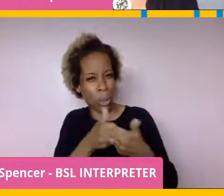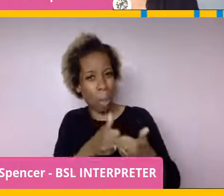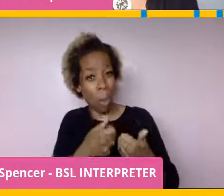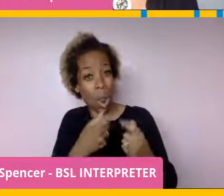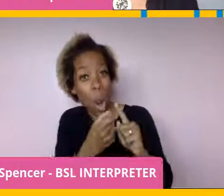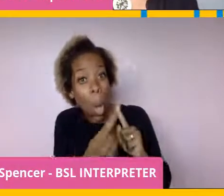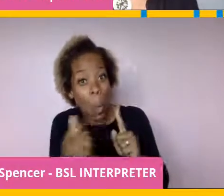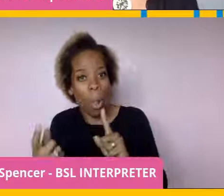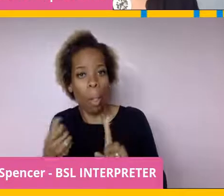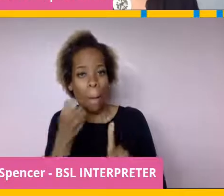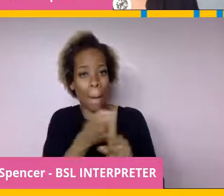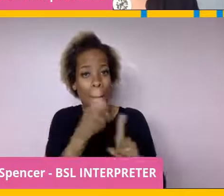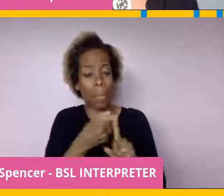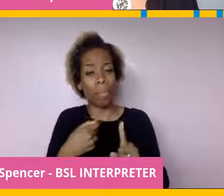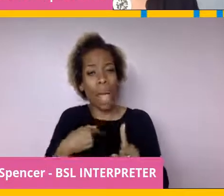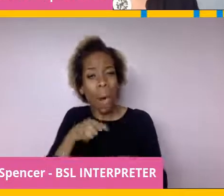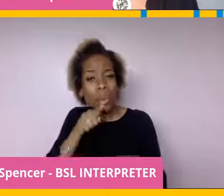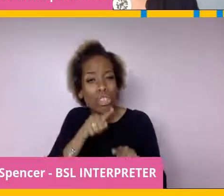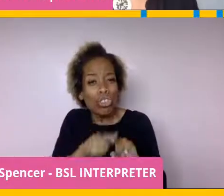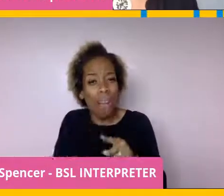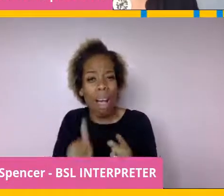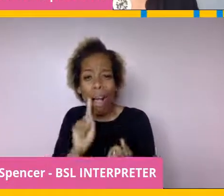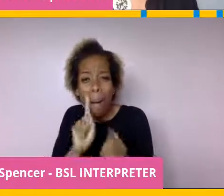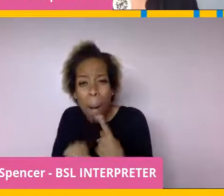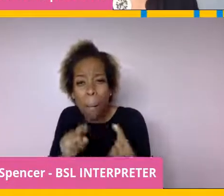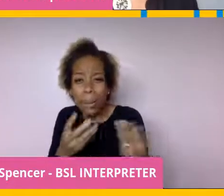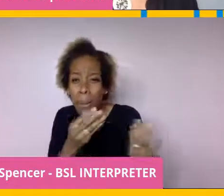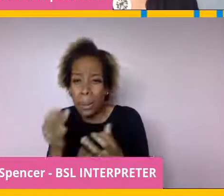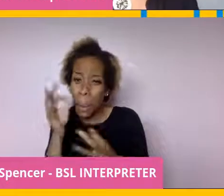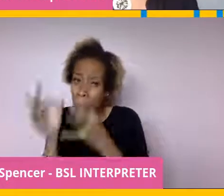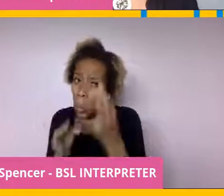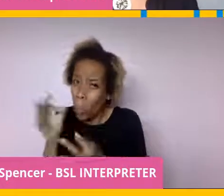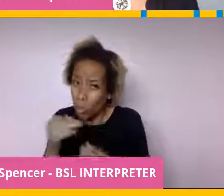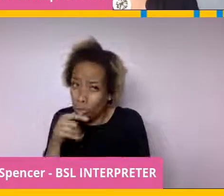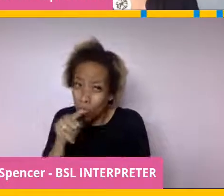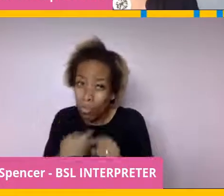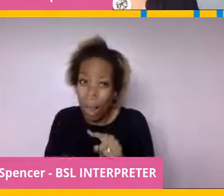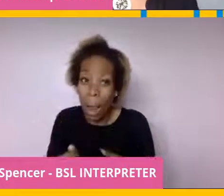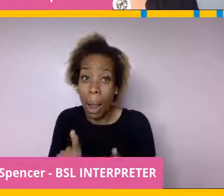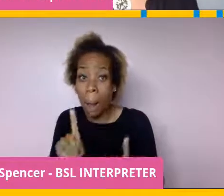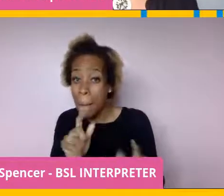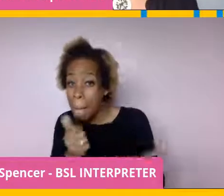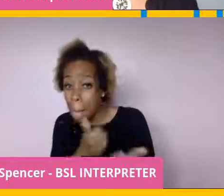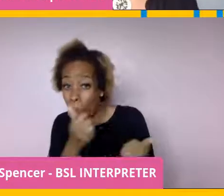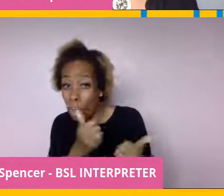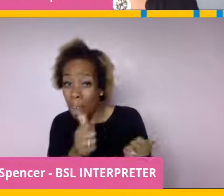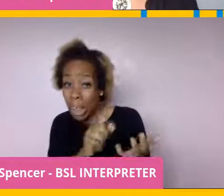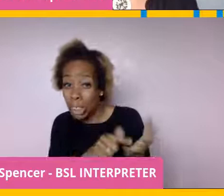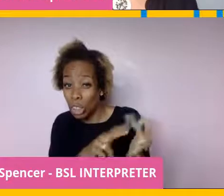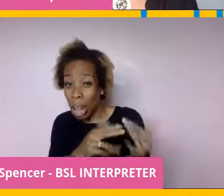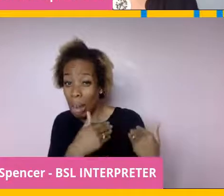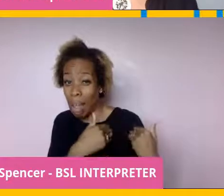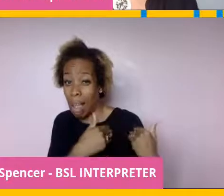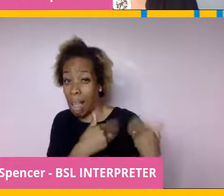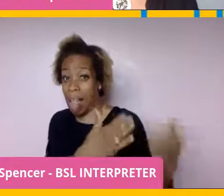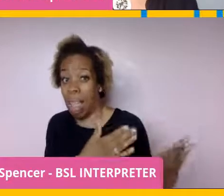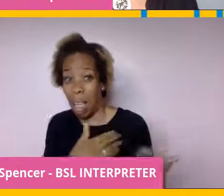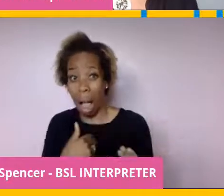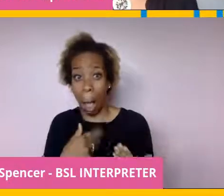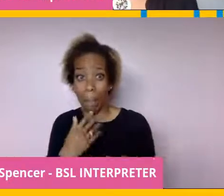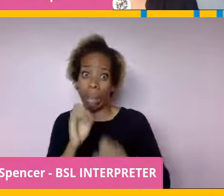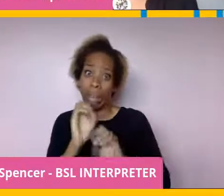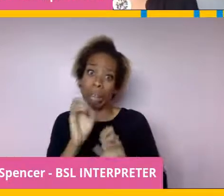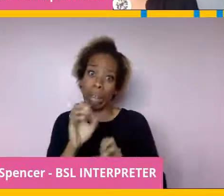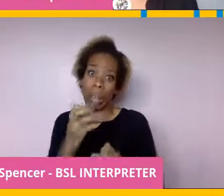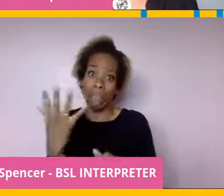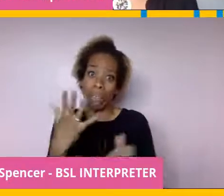but I will try and work in some of the answers to the remaining questions to that. But if it's all right, Jane, I'm going to hand over to you because I've been talking solidly for 15 minutes.